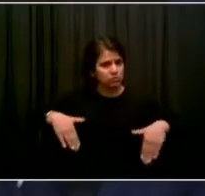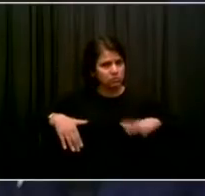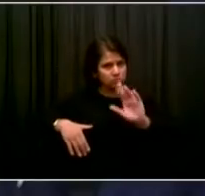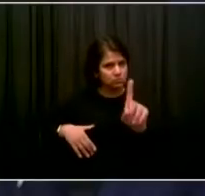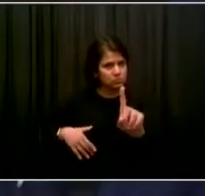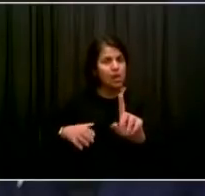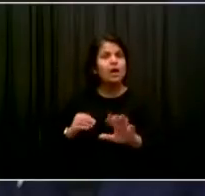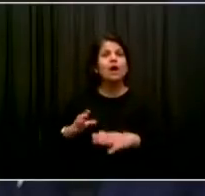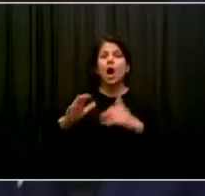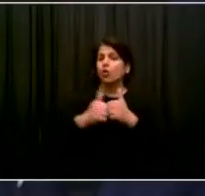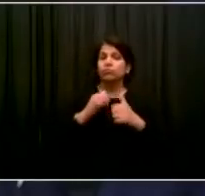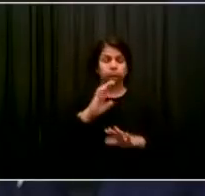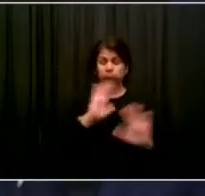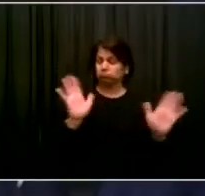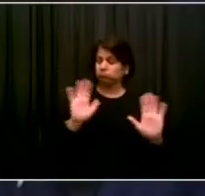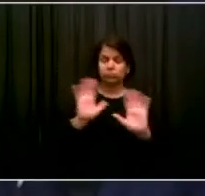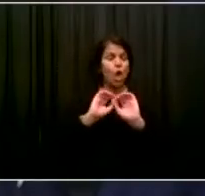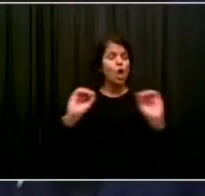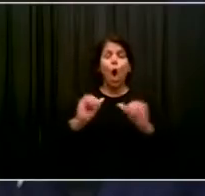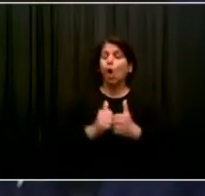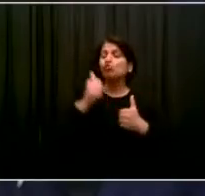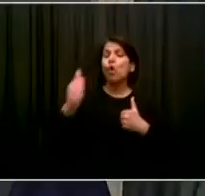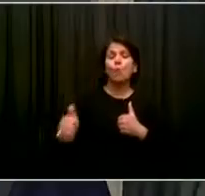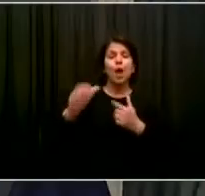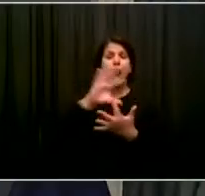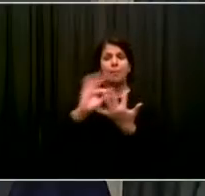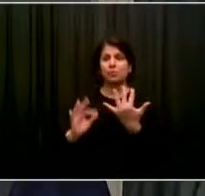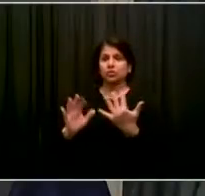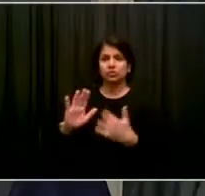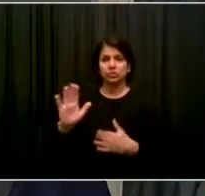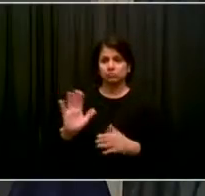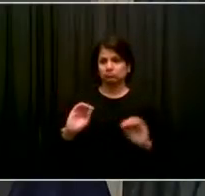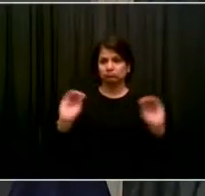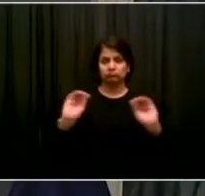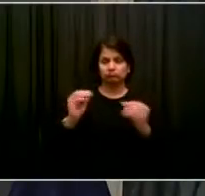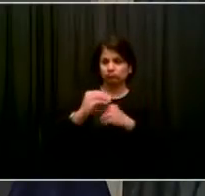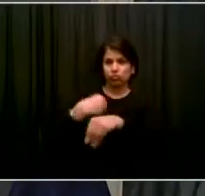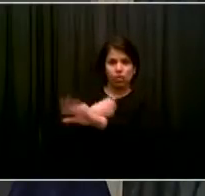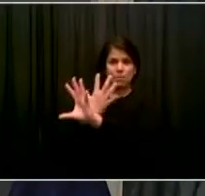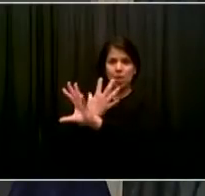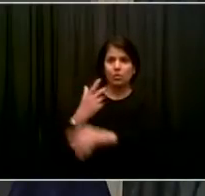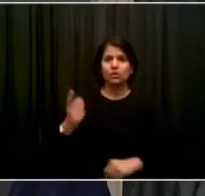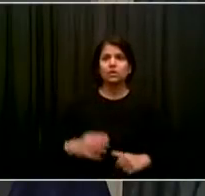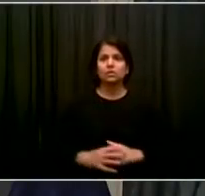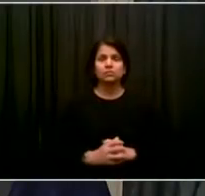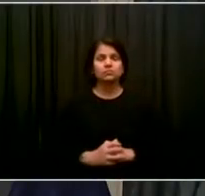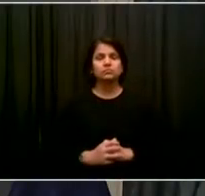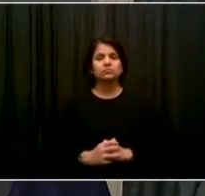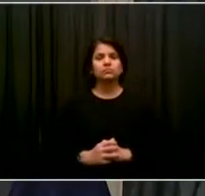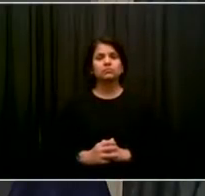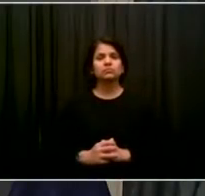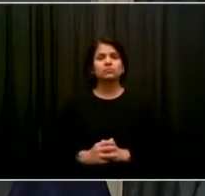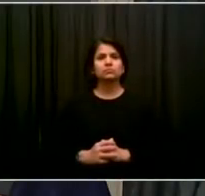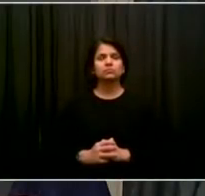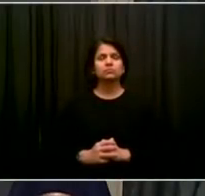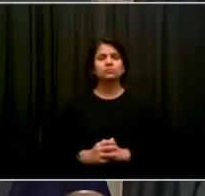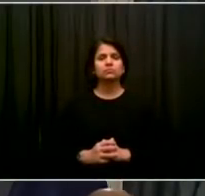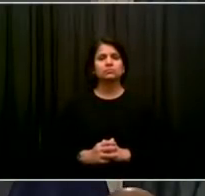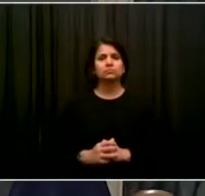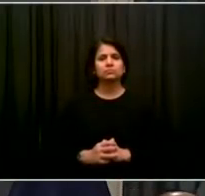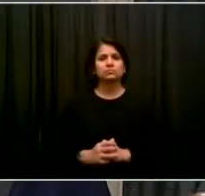actually prepared to be announced at this time. We're going to go to WebEx right now for on topic, and then if we have time, we'll come back for off